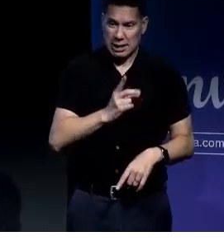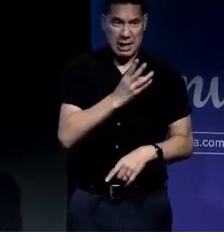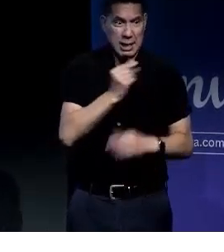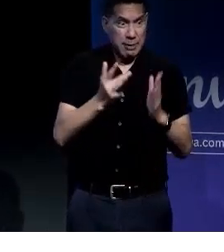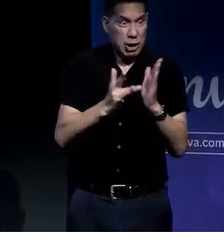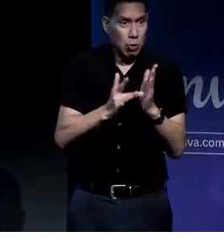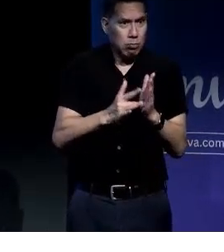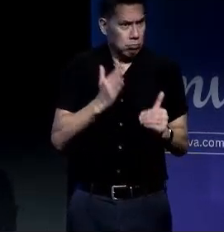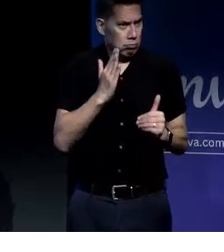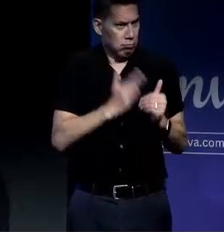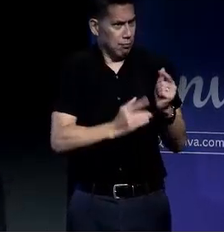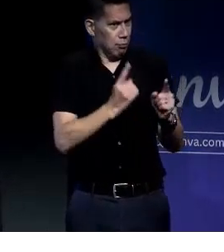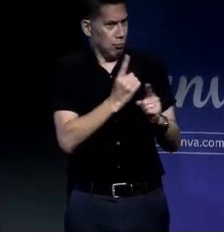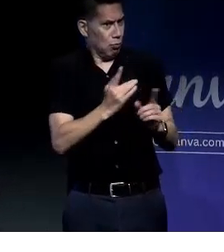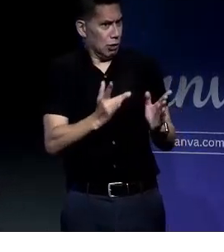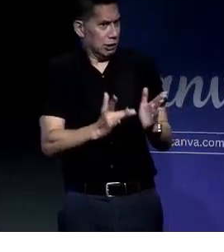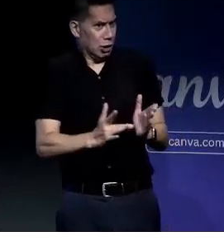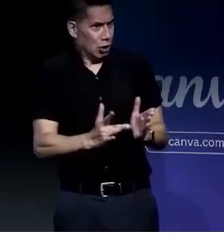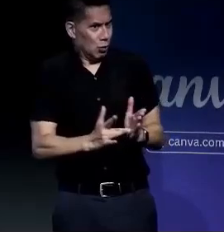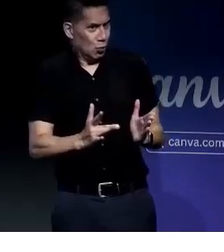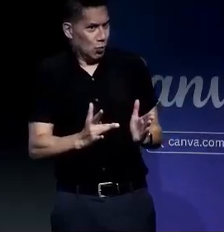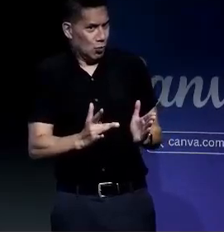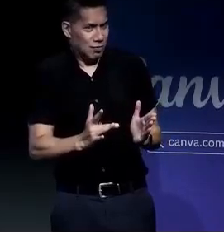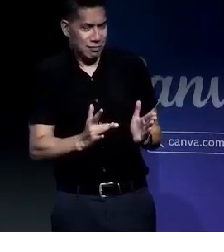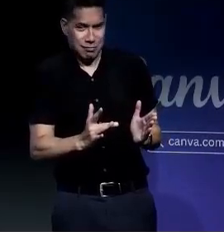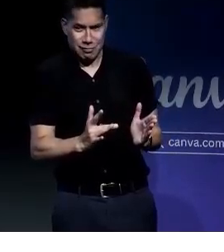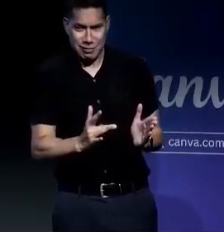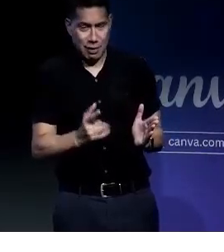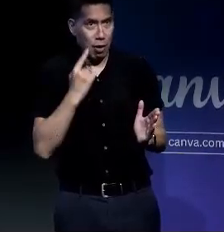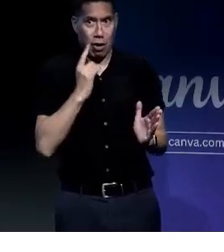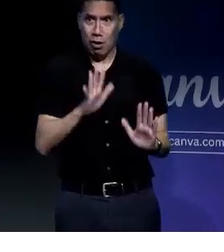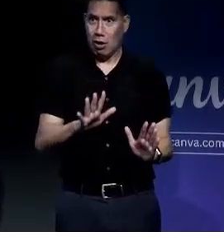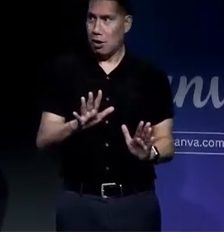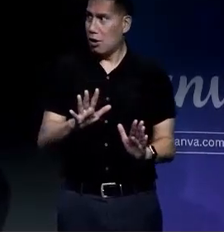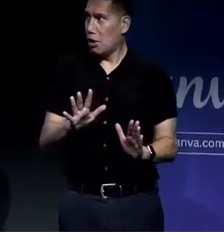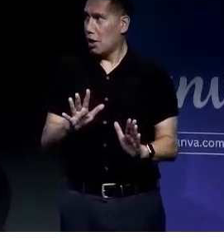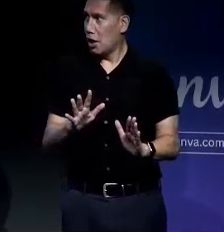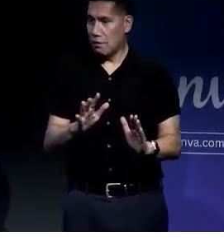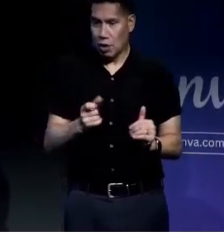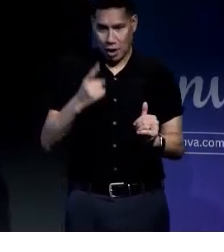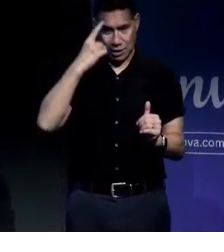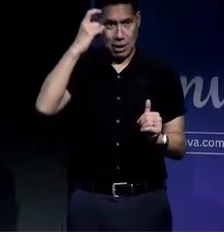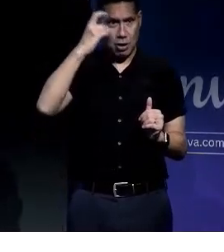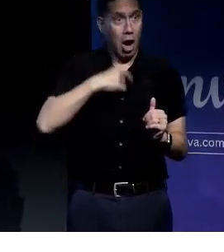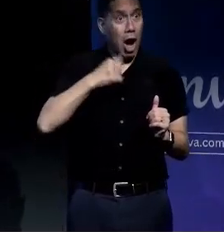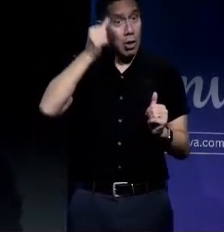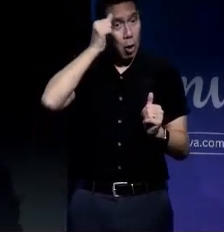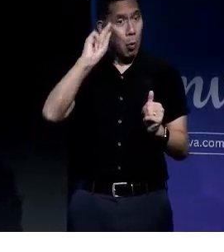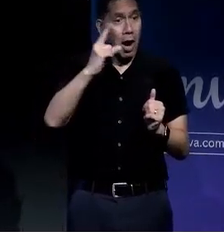say anything technical. I better put it, oh, no. Then I thought, oh, I have a good idea. I know what I can do technical.